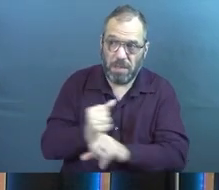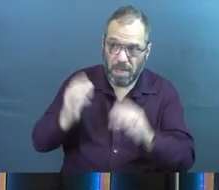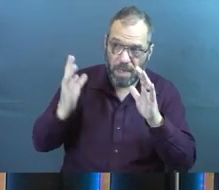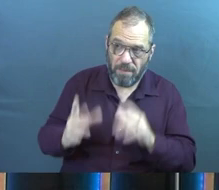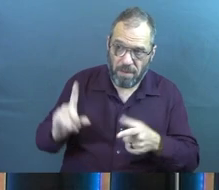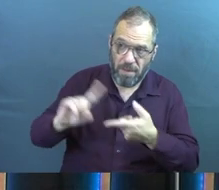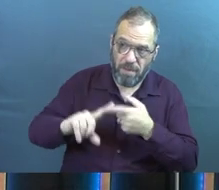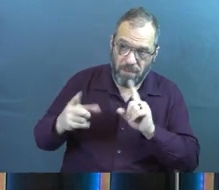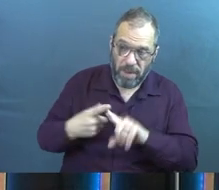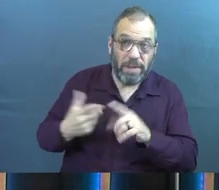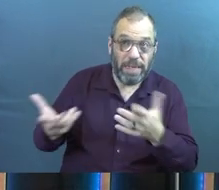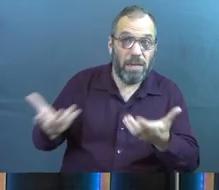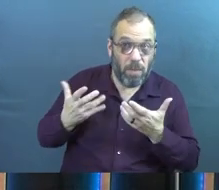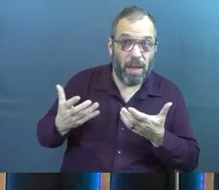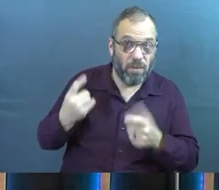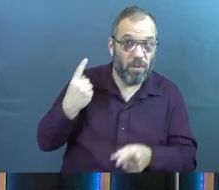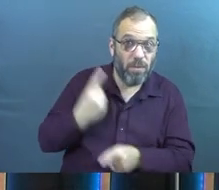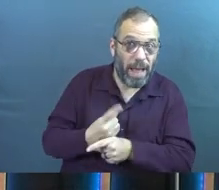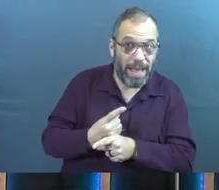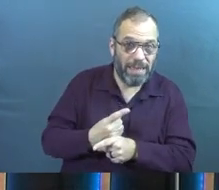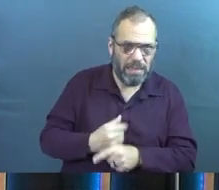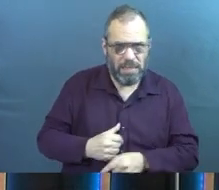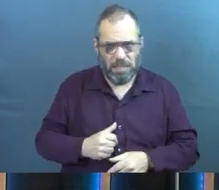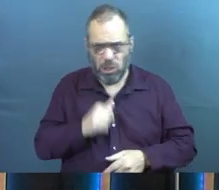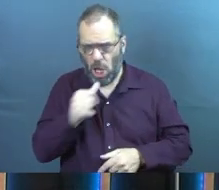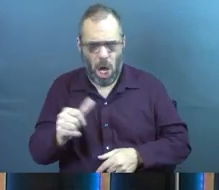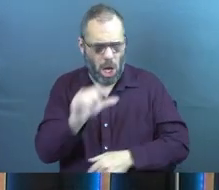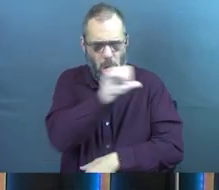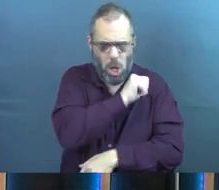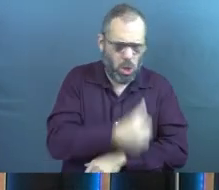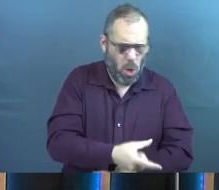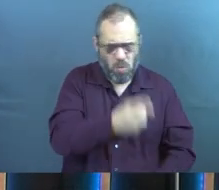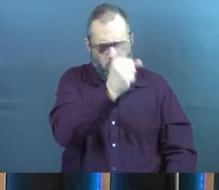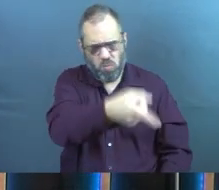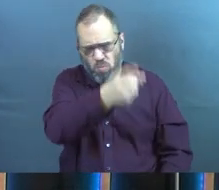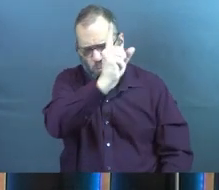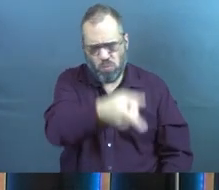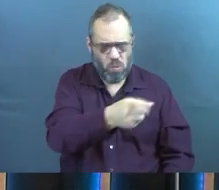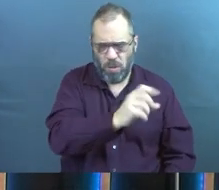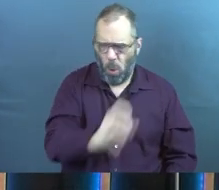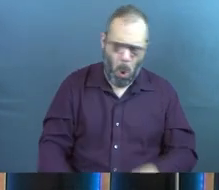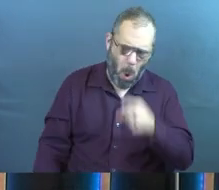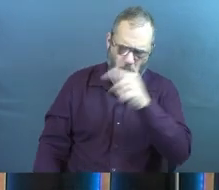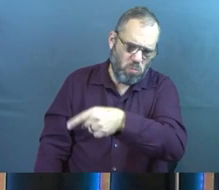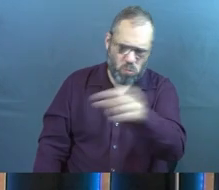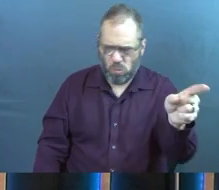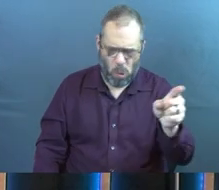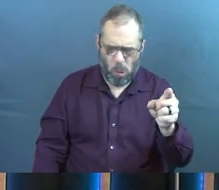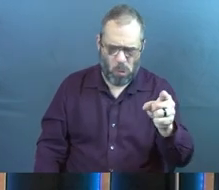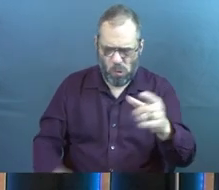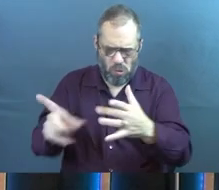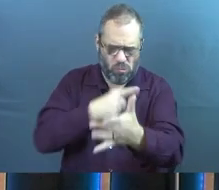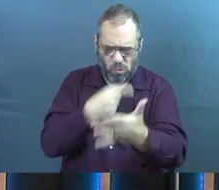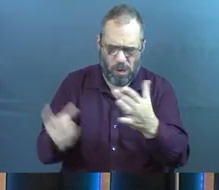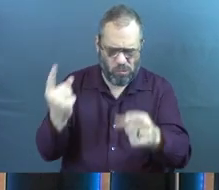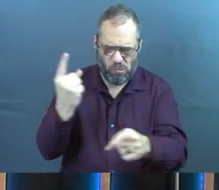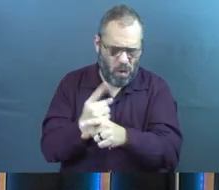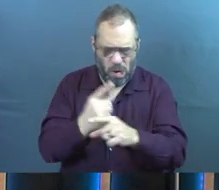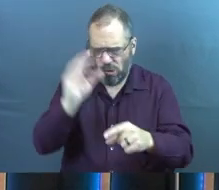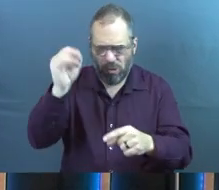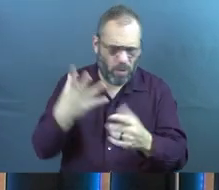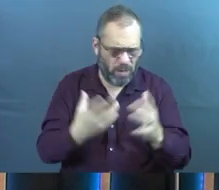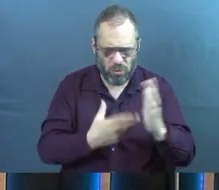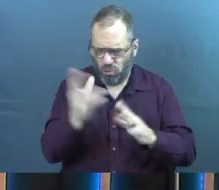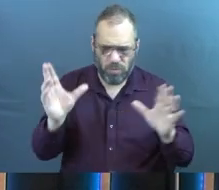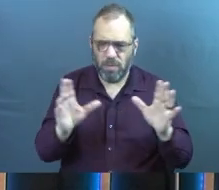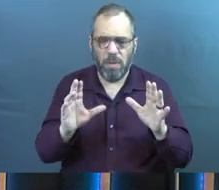he's friend, and it's what he wants to be to all of us. He doesn't want to be just an authoritative God, and he doesn't want to be somebody who doesn't come in and also bring correction, right? Grace and truth, all the mix,